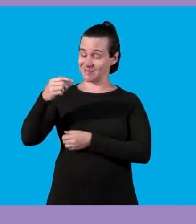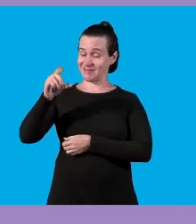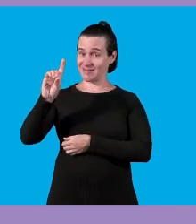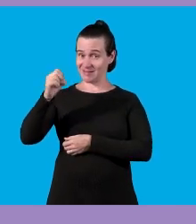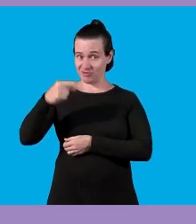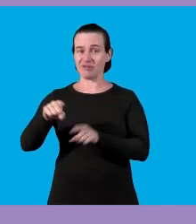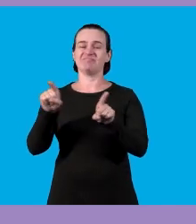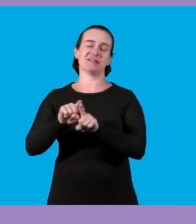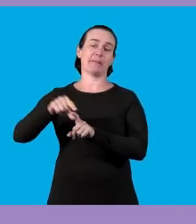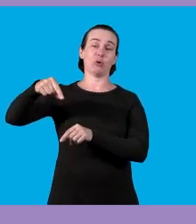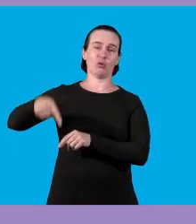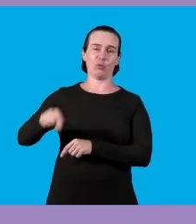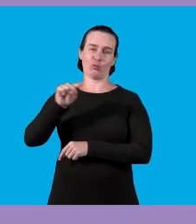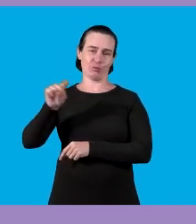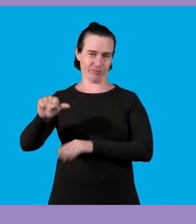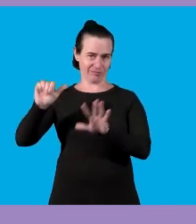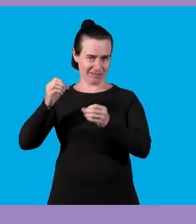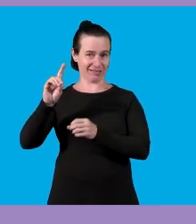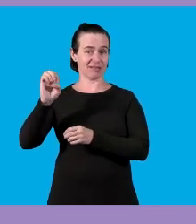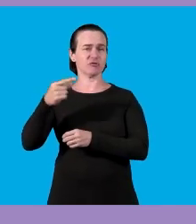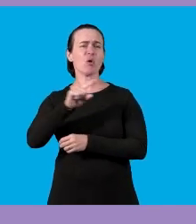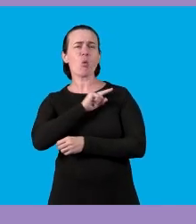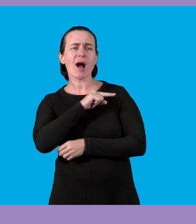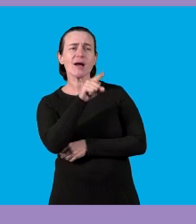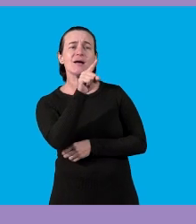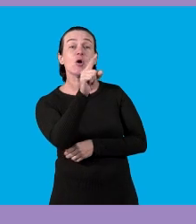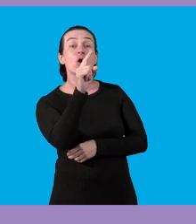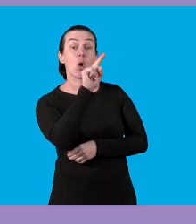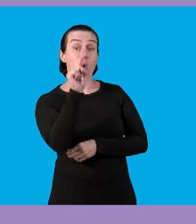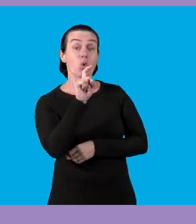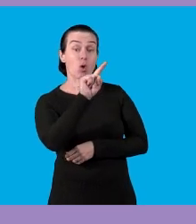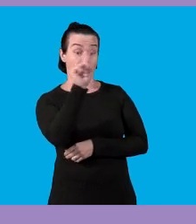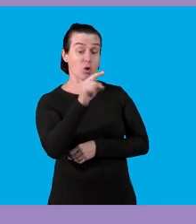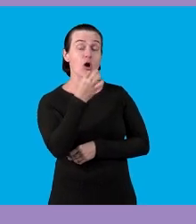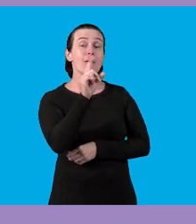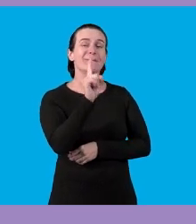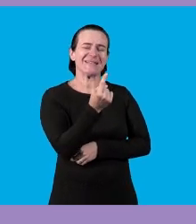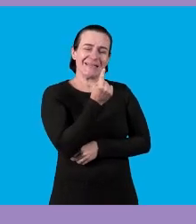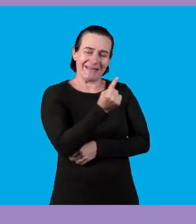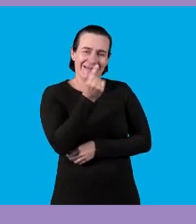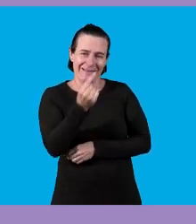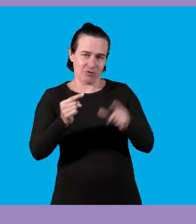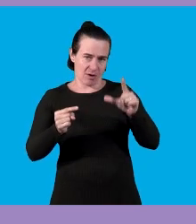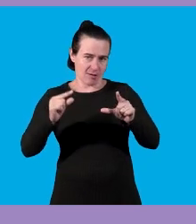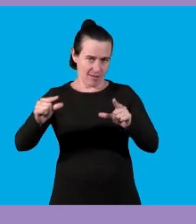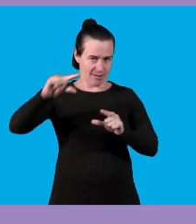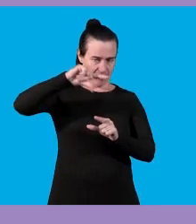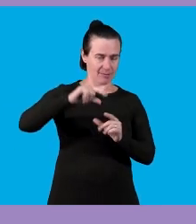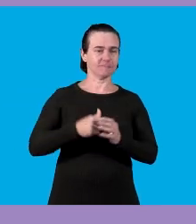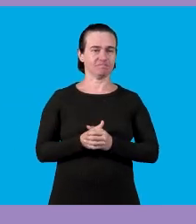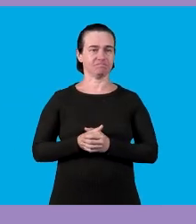to be 60 degrees because they said each angle. Okay, let's look at another one.